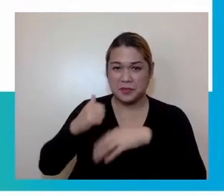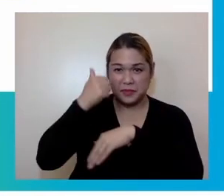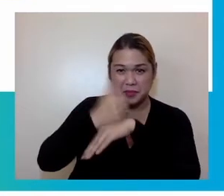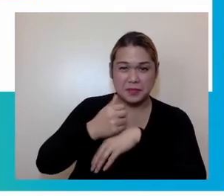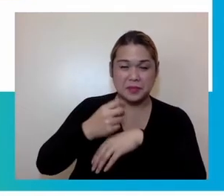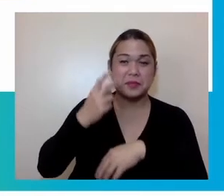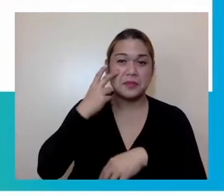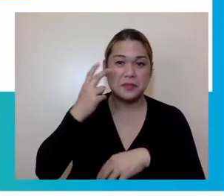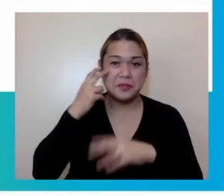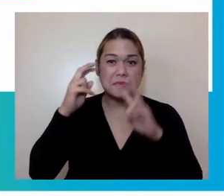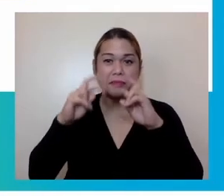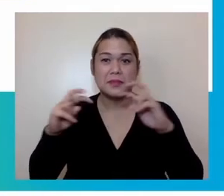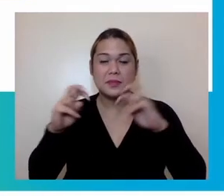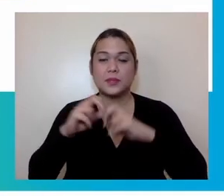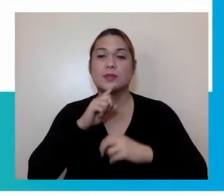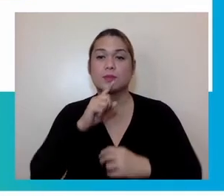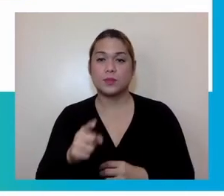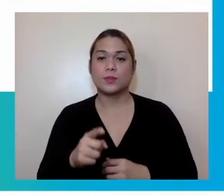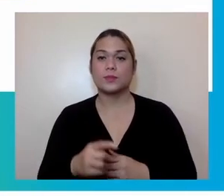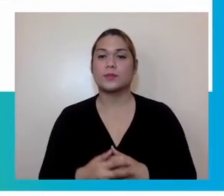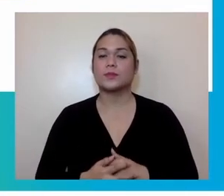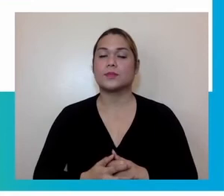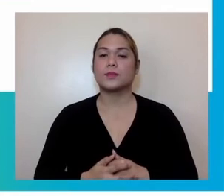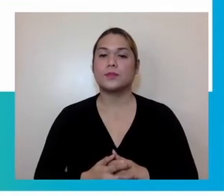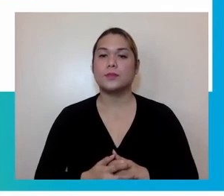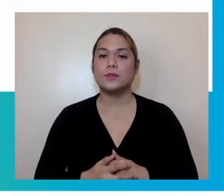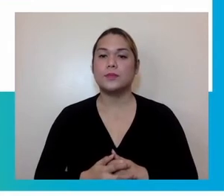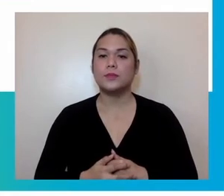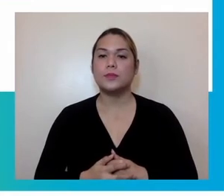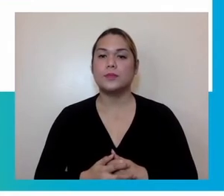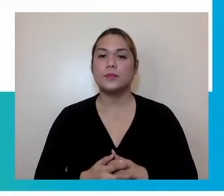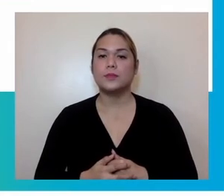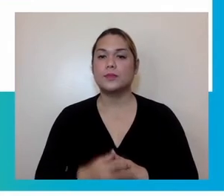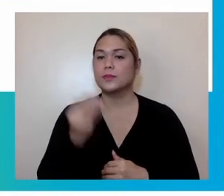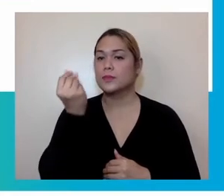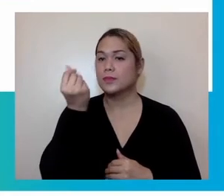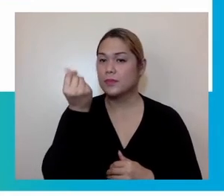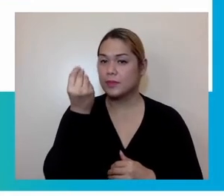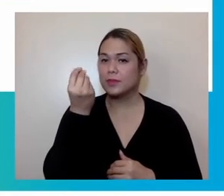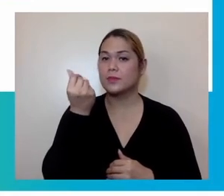our public money to pay such